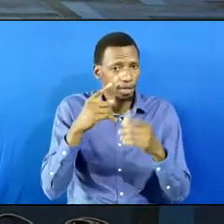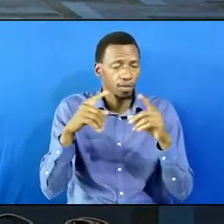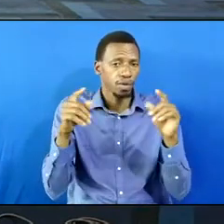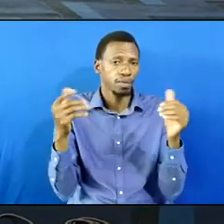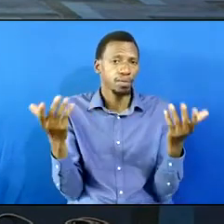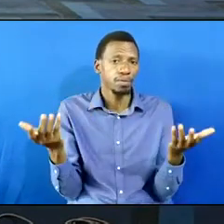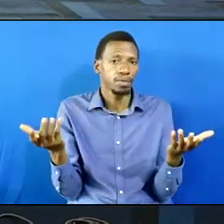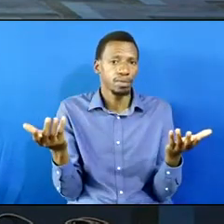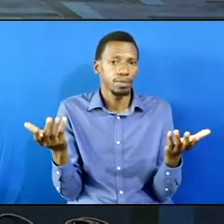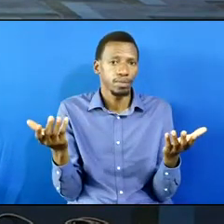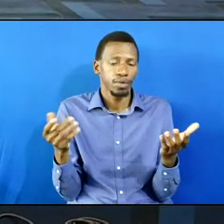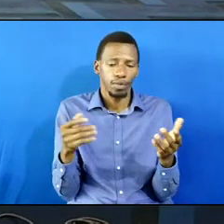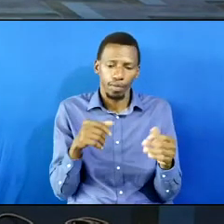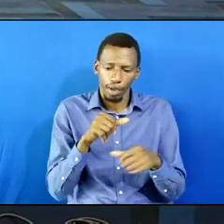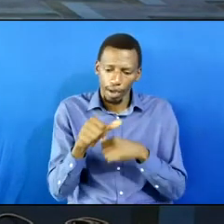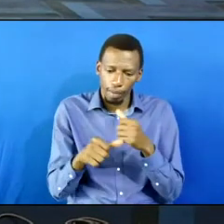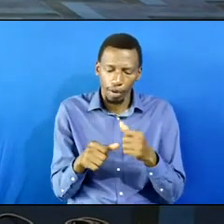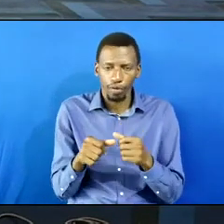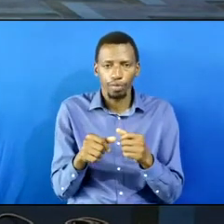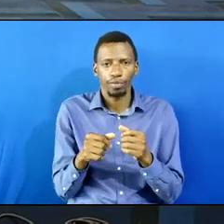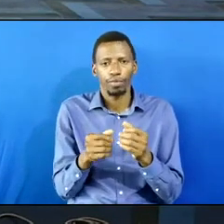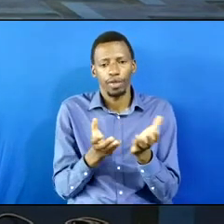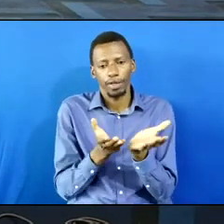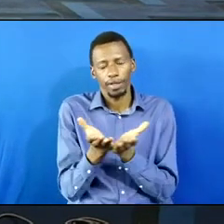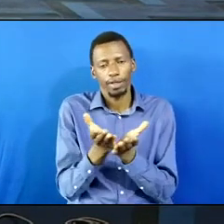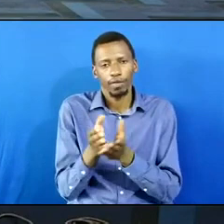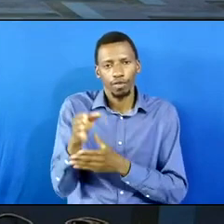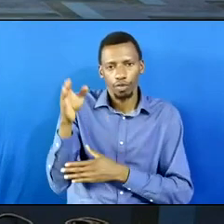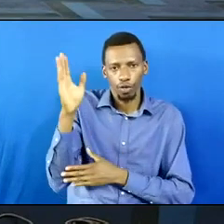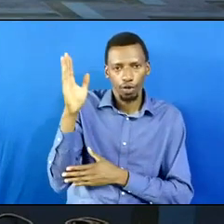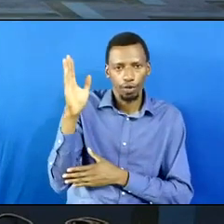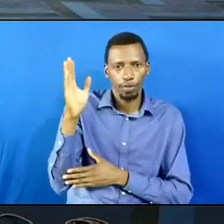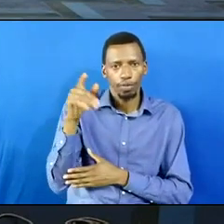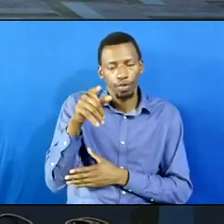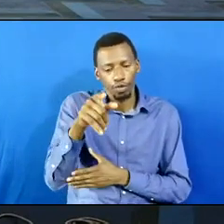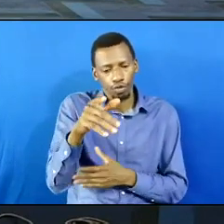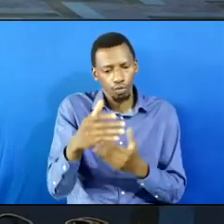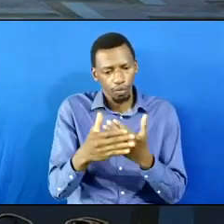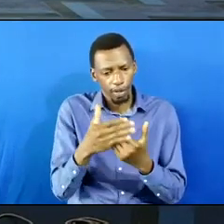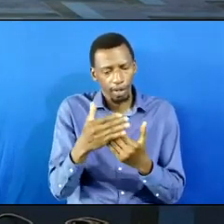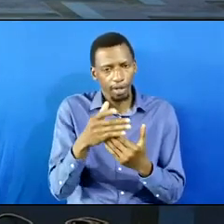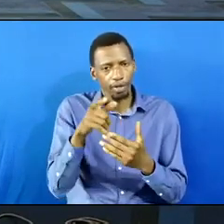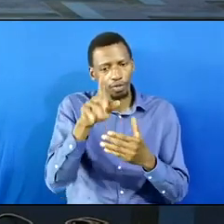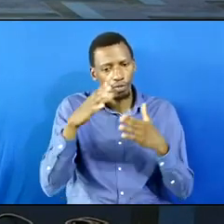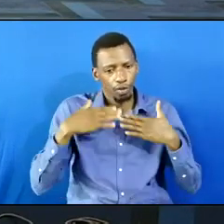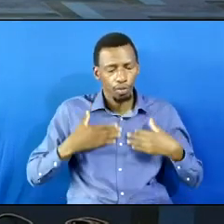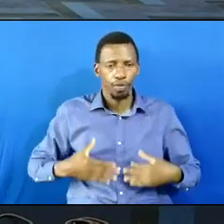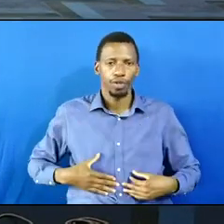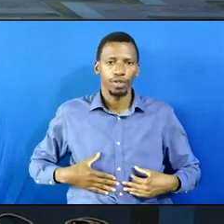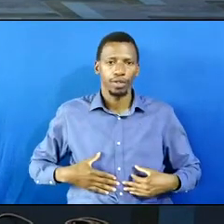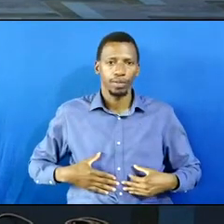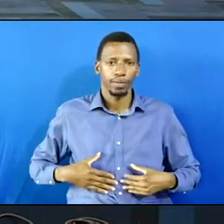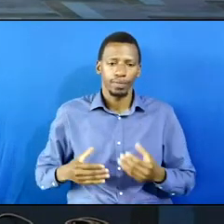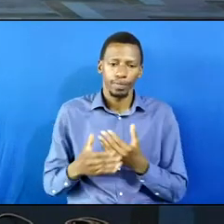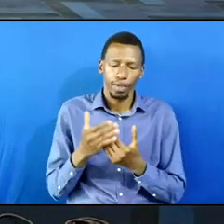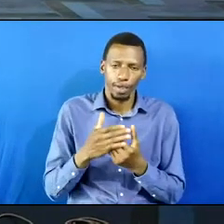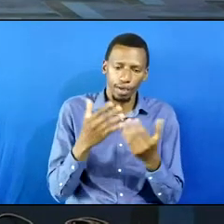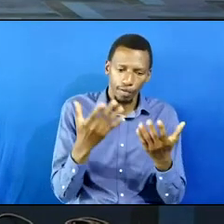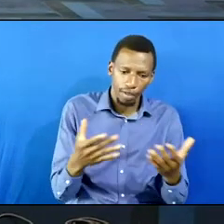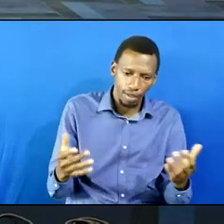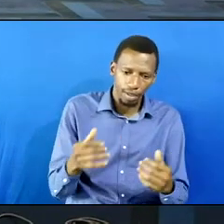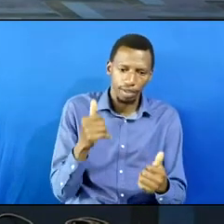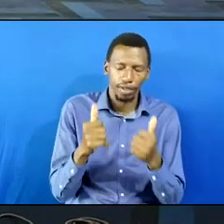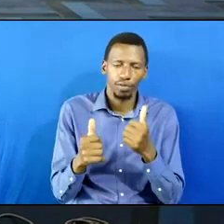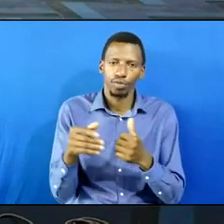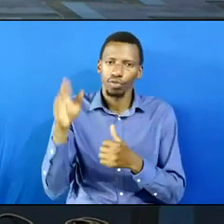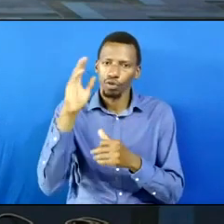about stewardship. We are the stewards of God. Take care of your bodies. Take care of the properties.